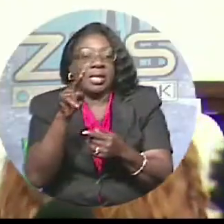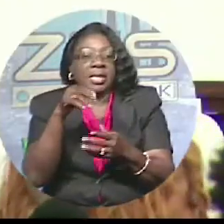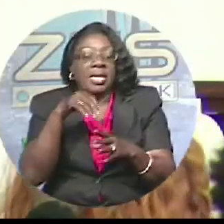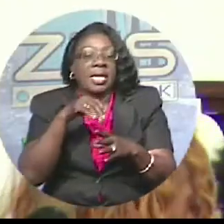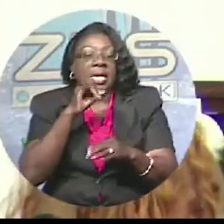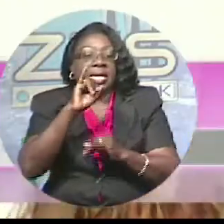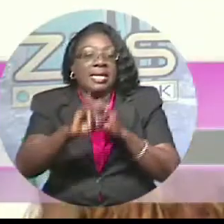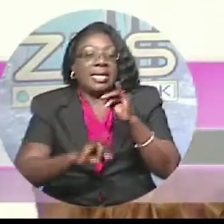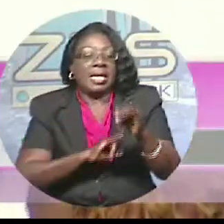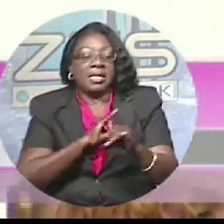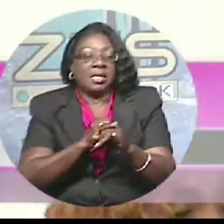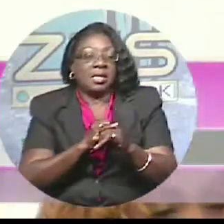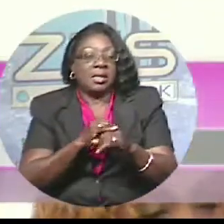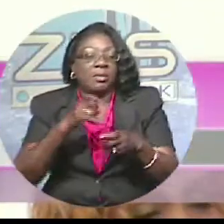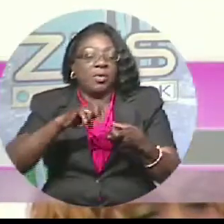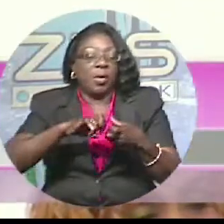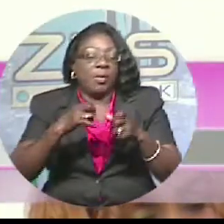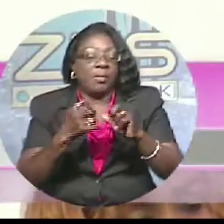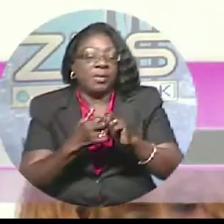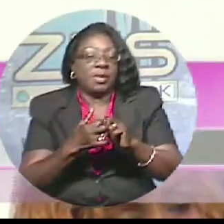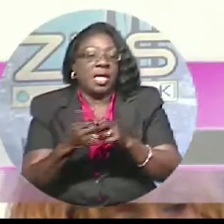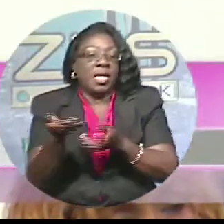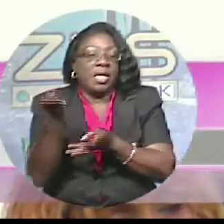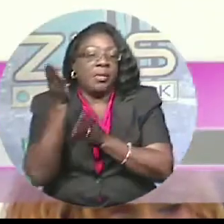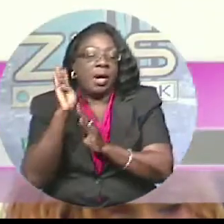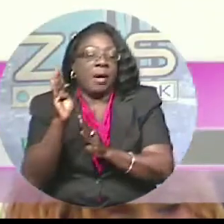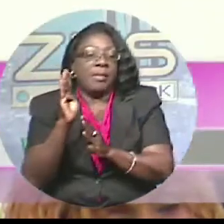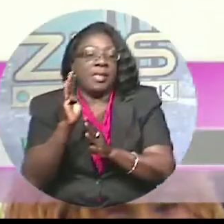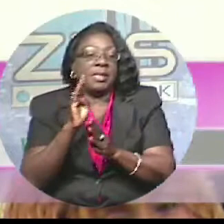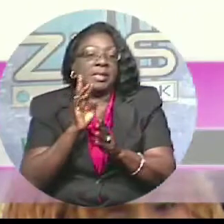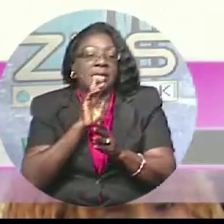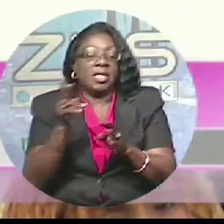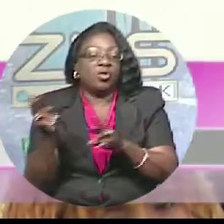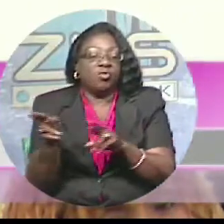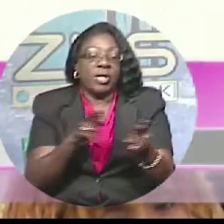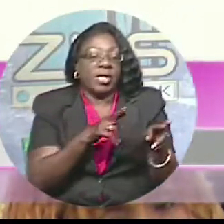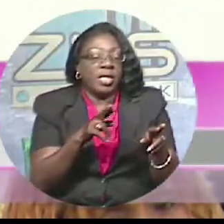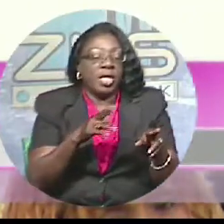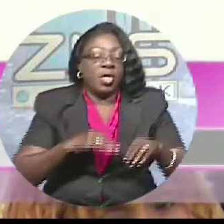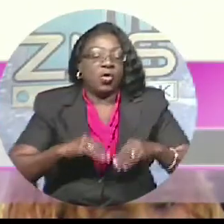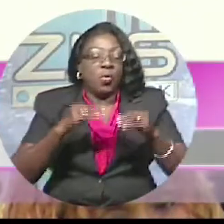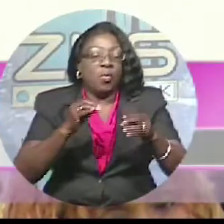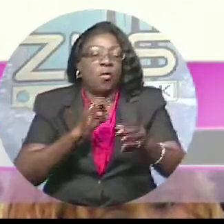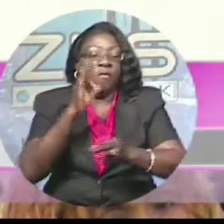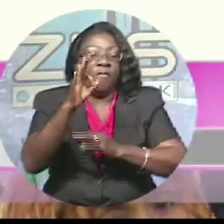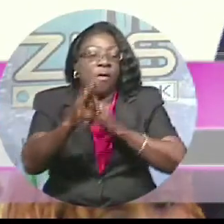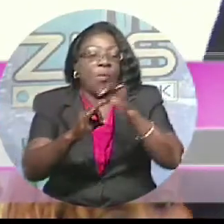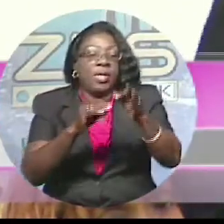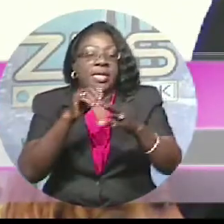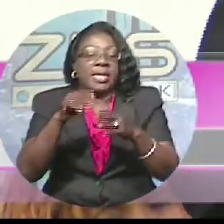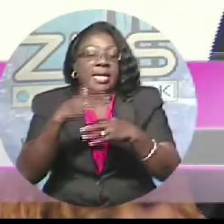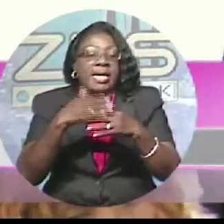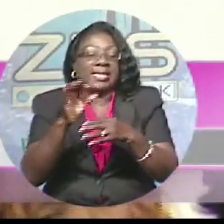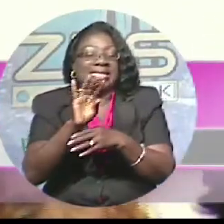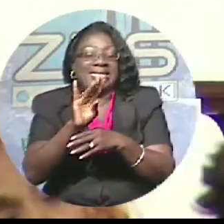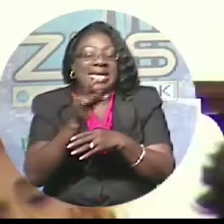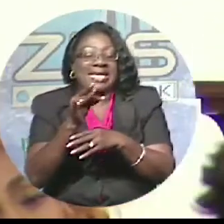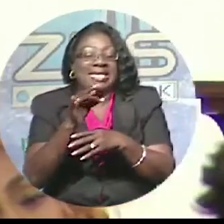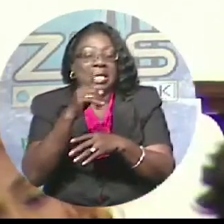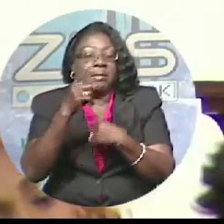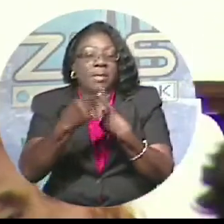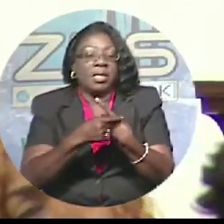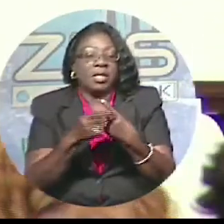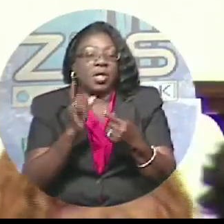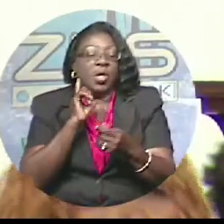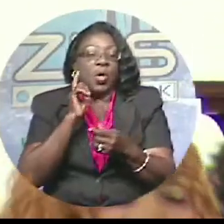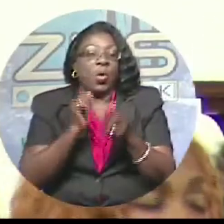calamitous circumstance, that the Bahamas is poised for a move forward over the next 18 months, which will create more